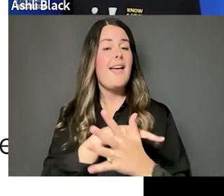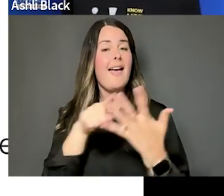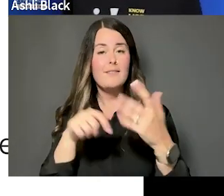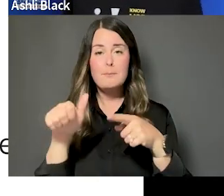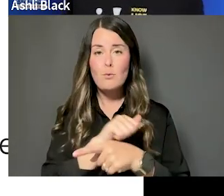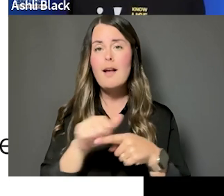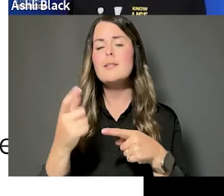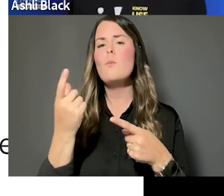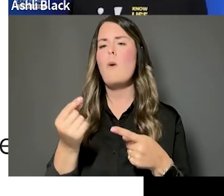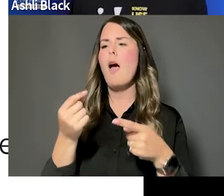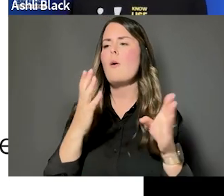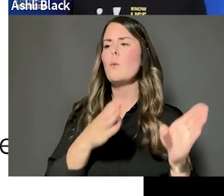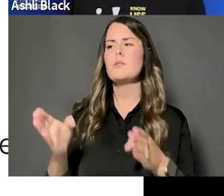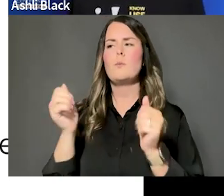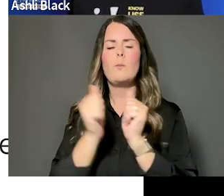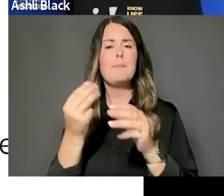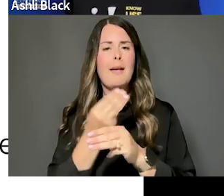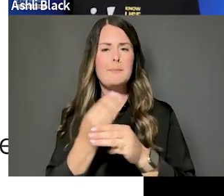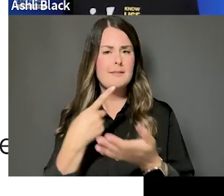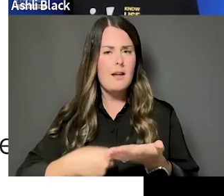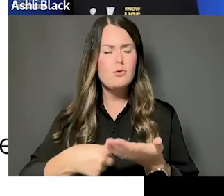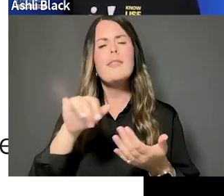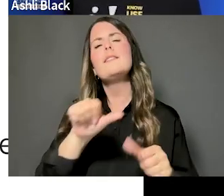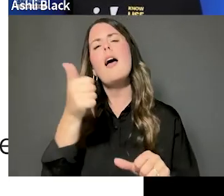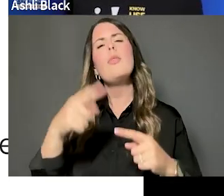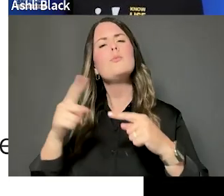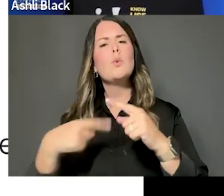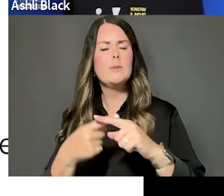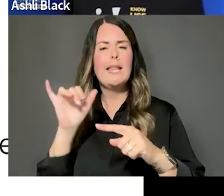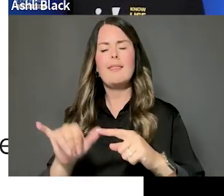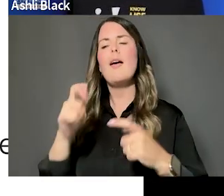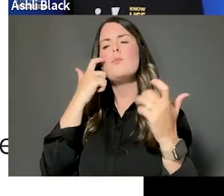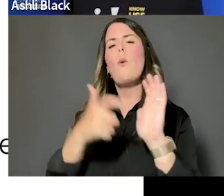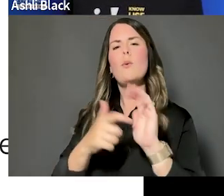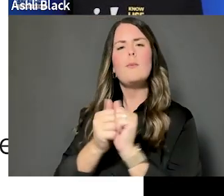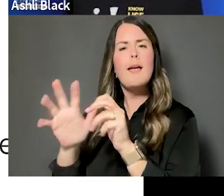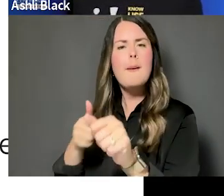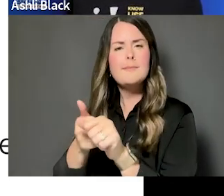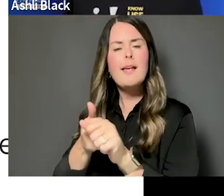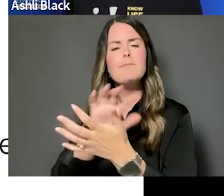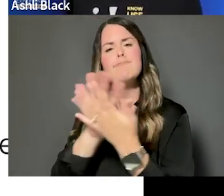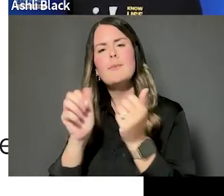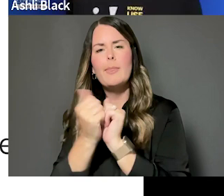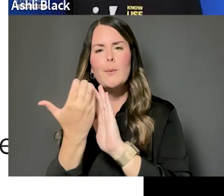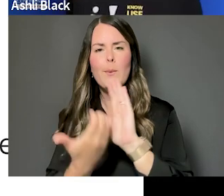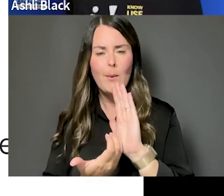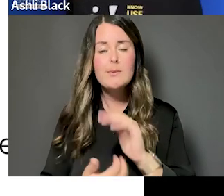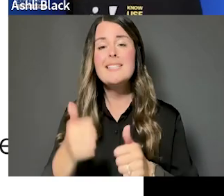The 5 practices for orchestrating productive mathematical discussions is another routine that saw updates across the